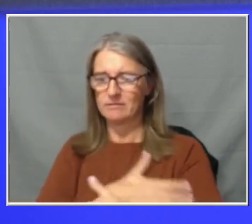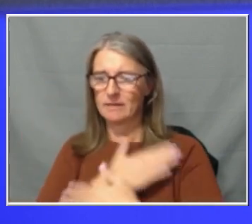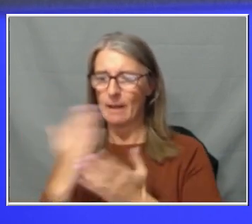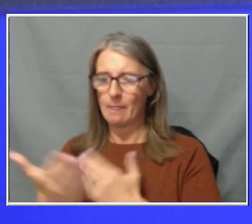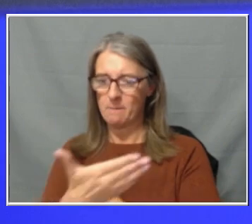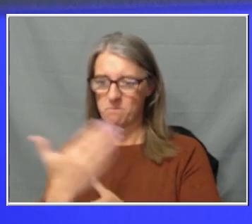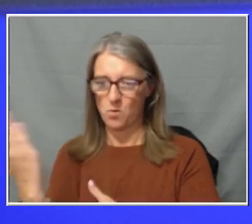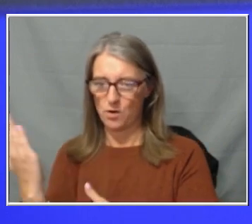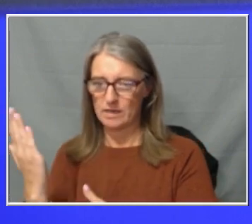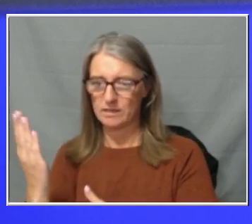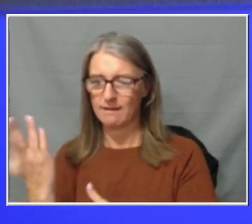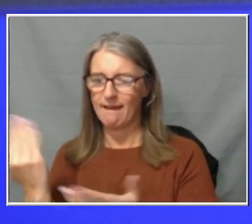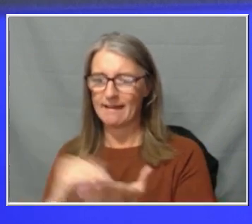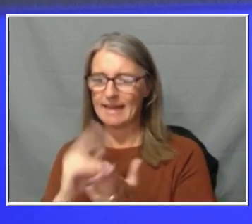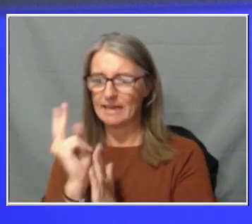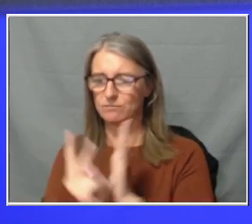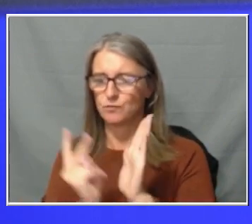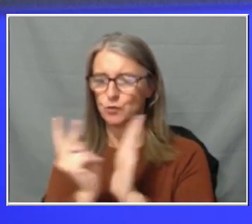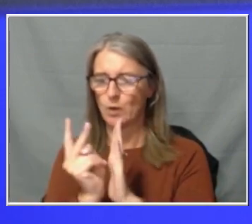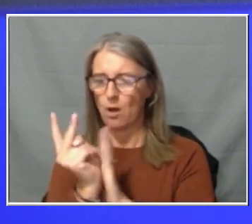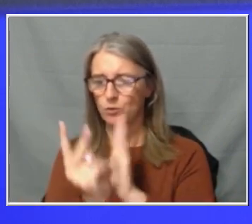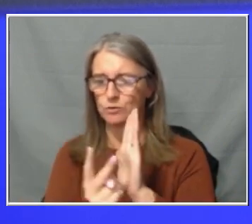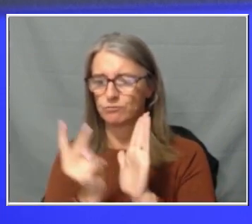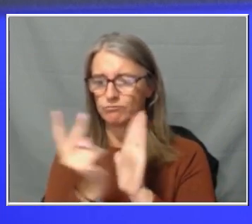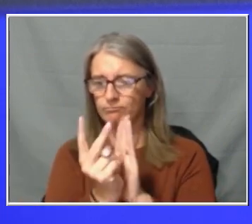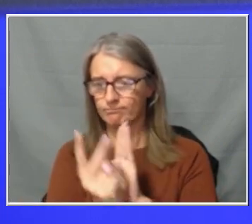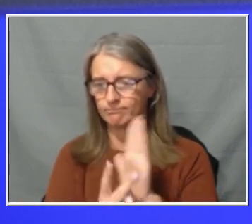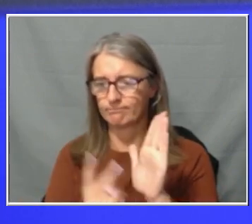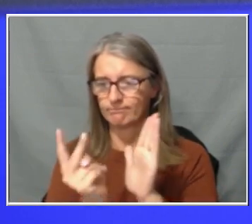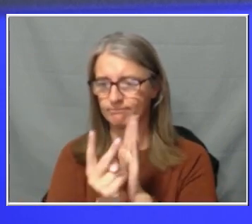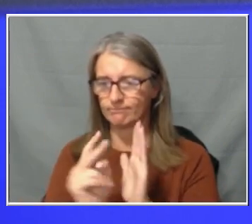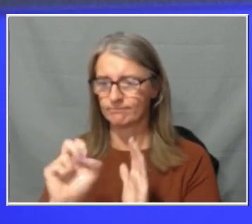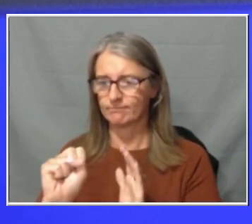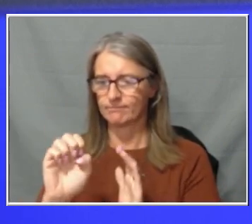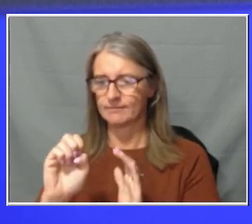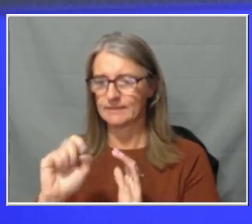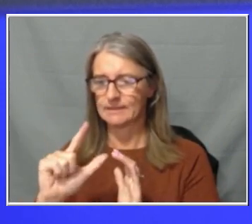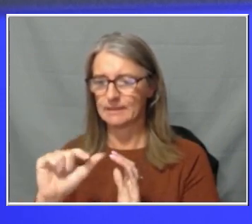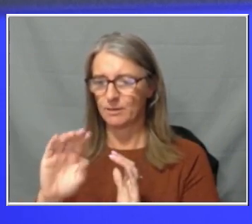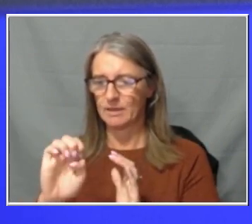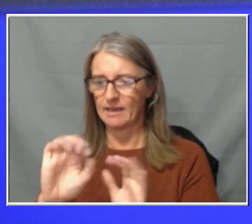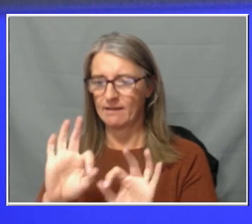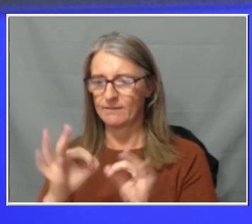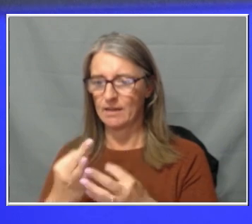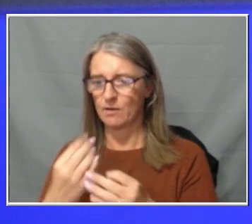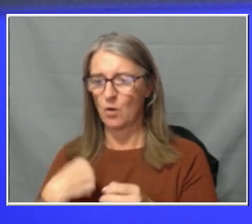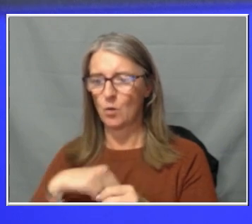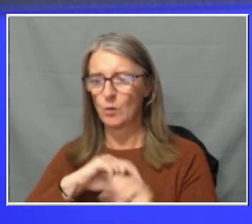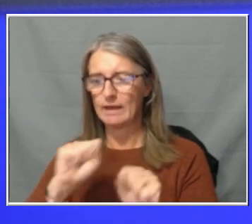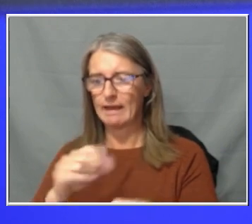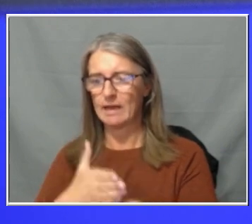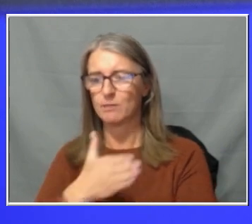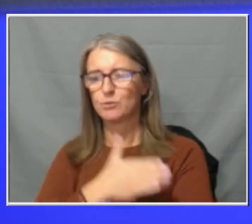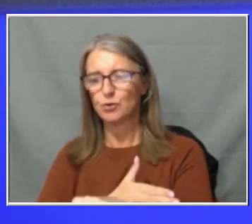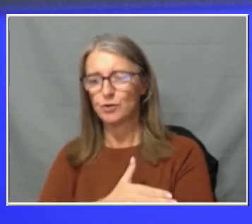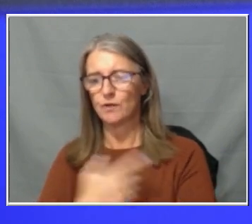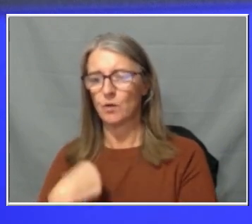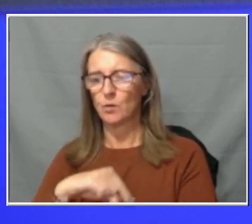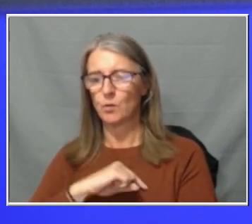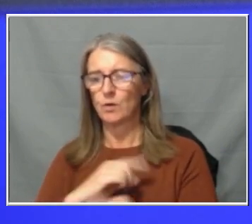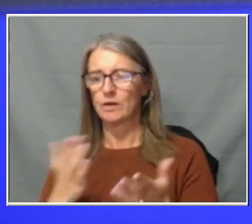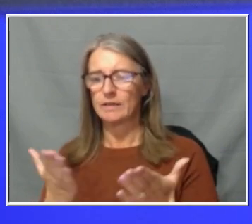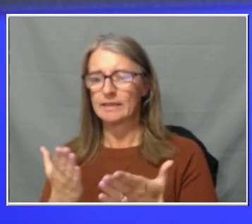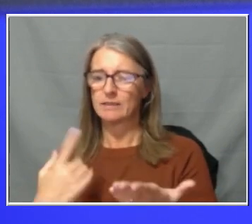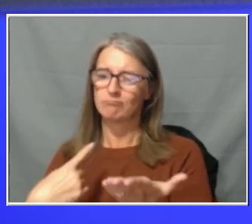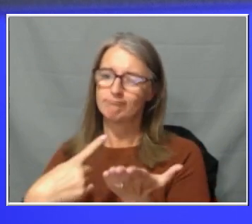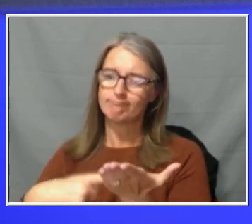while, reapplied every 2 hours, which the Selby family still has room to improve on. But we're here